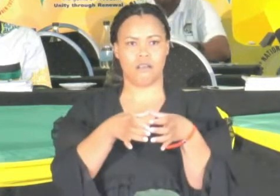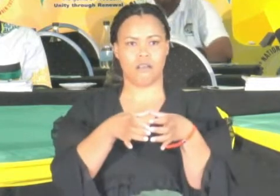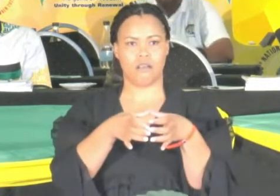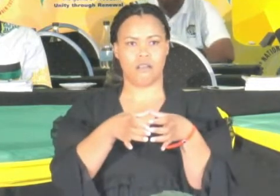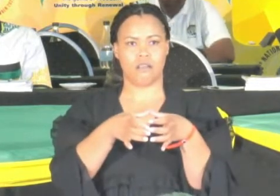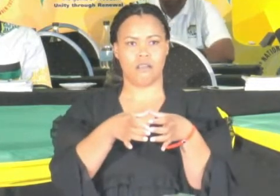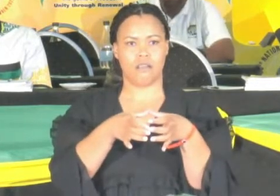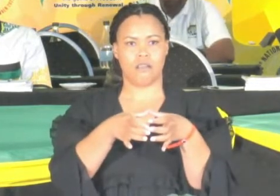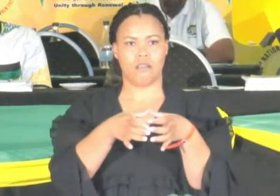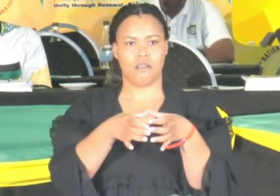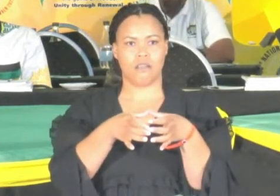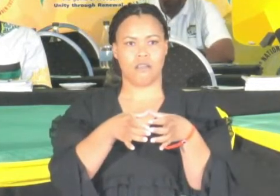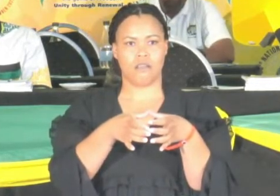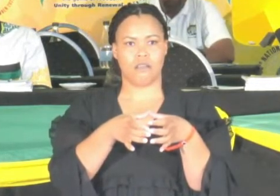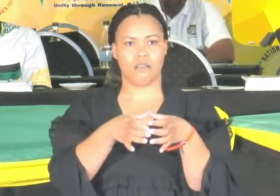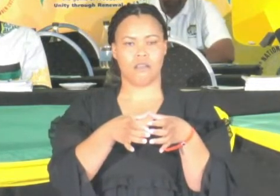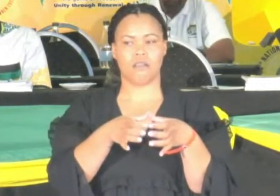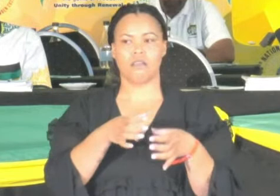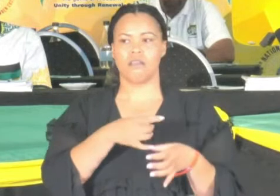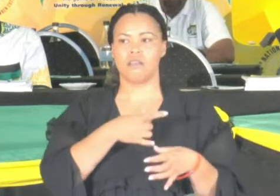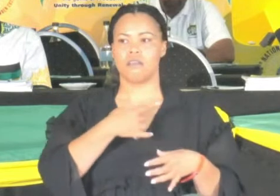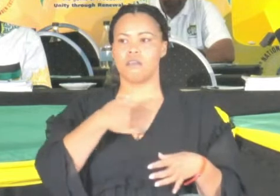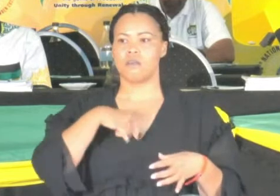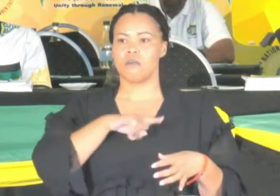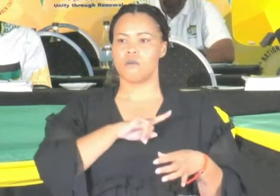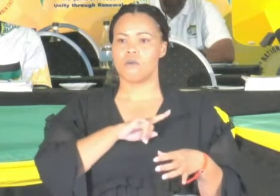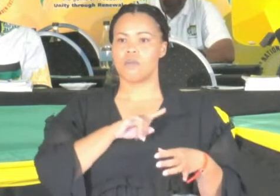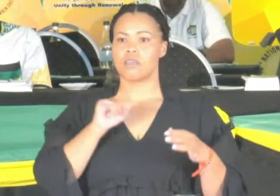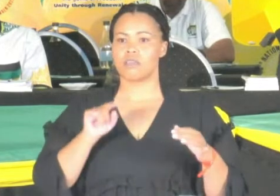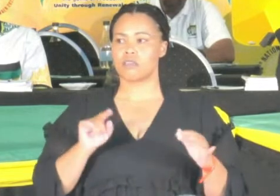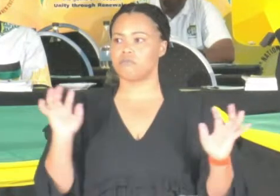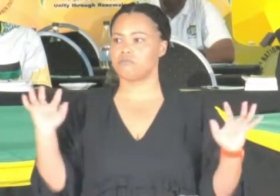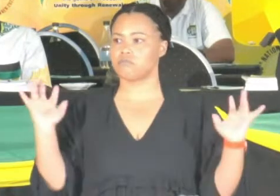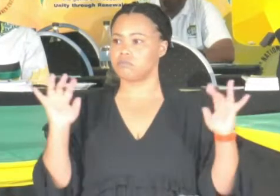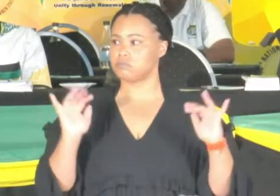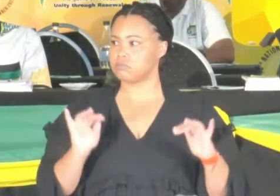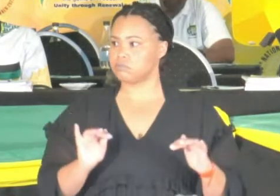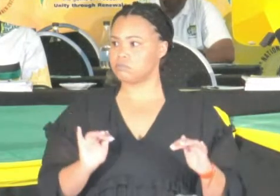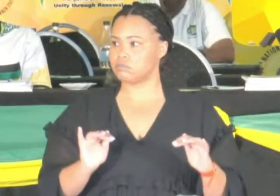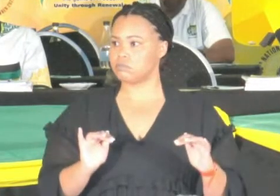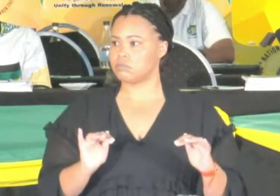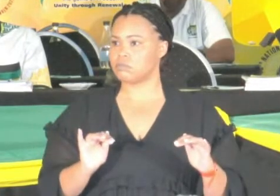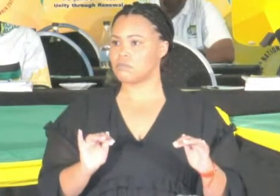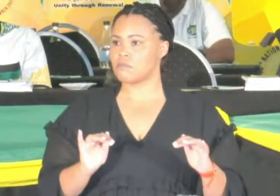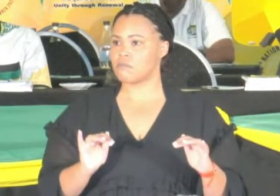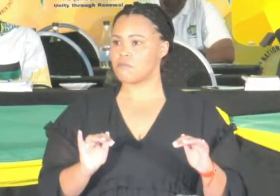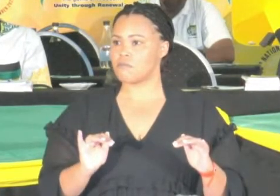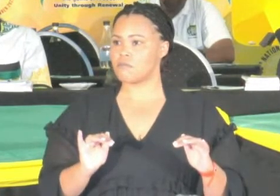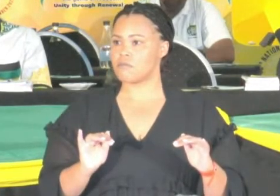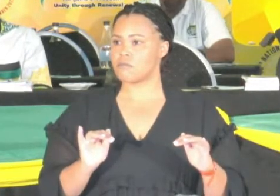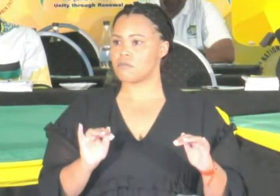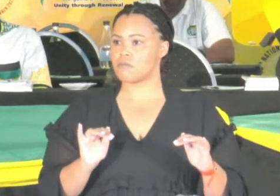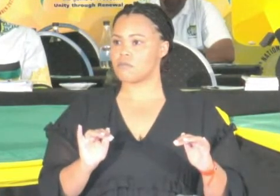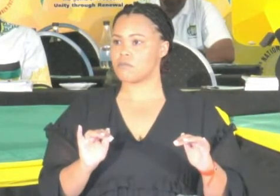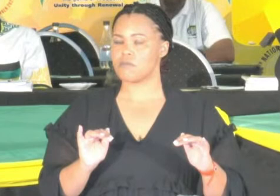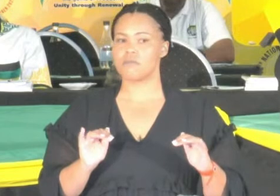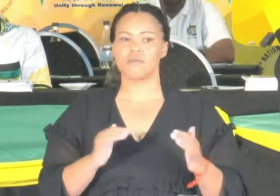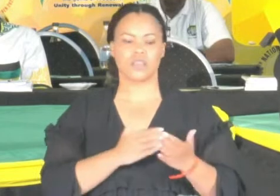We have gathered, or rather we have convened this session in a